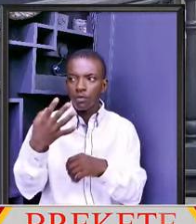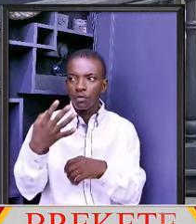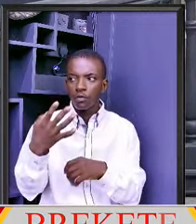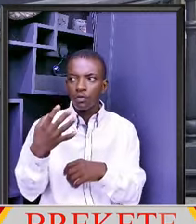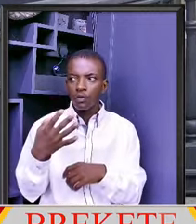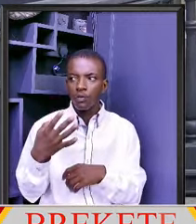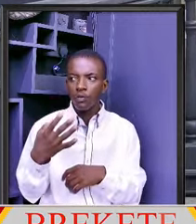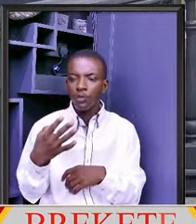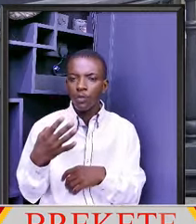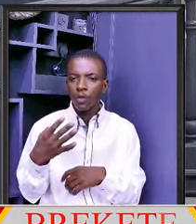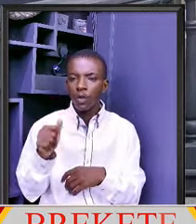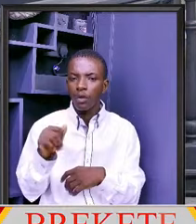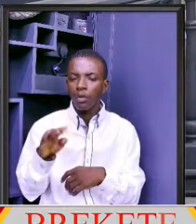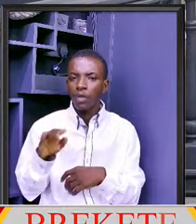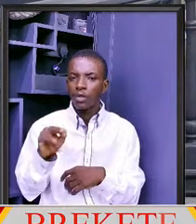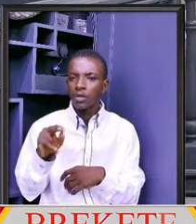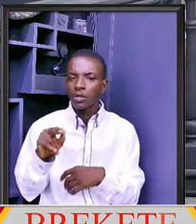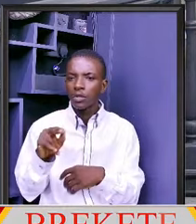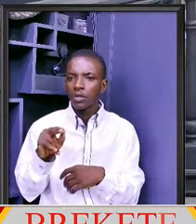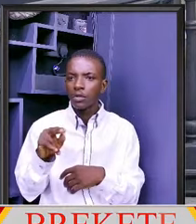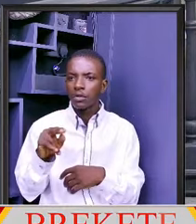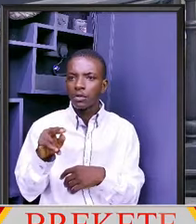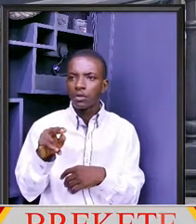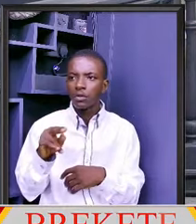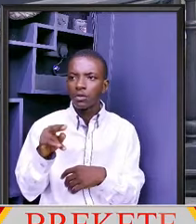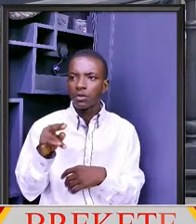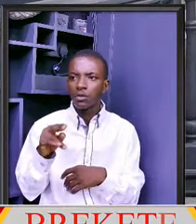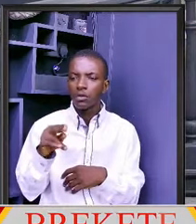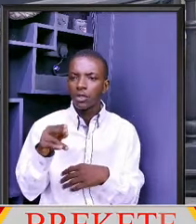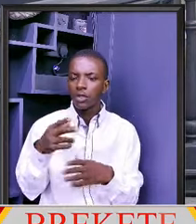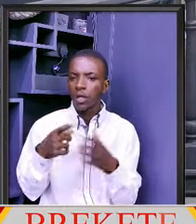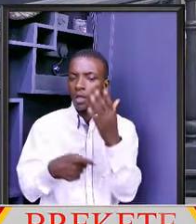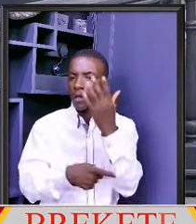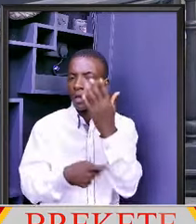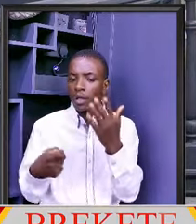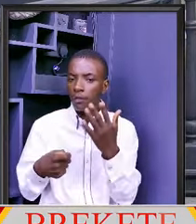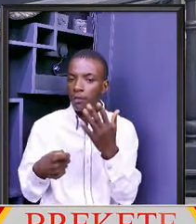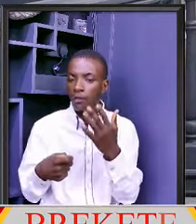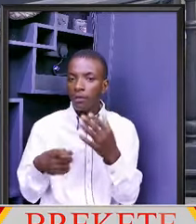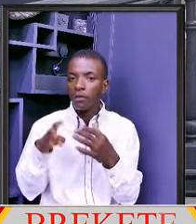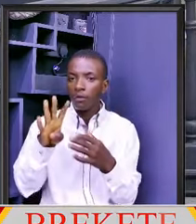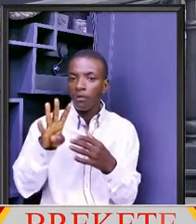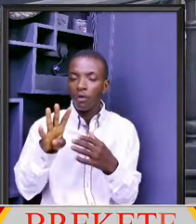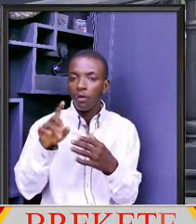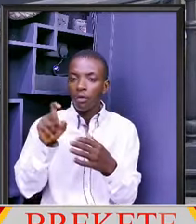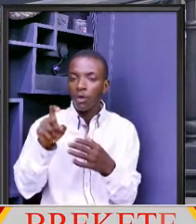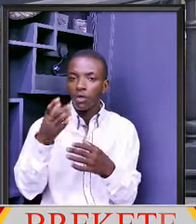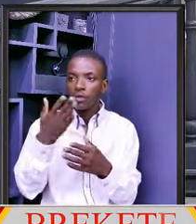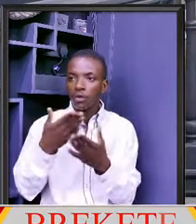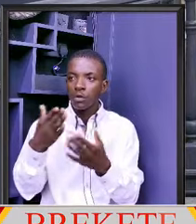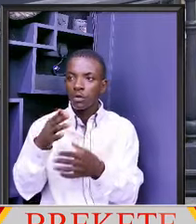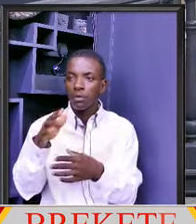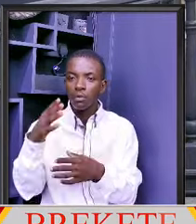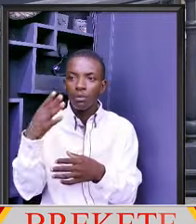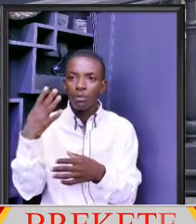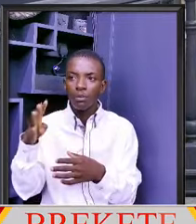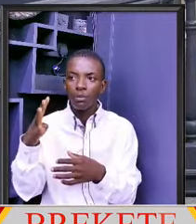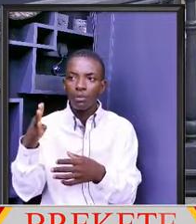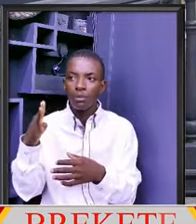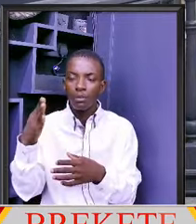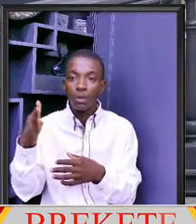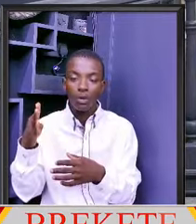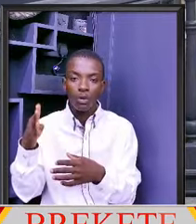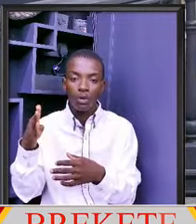who embezzled 4. Something billion? The current president. The current president? Yes, that we're talking about. 4. Something billion? Yes, yes. There was a petition against